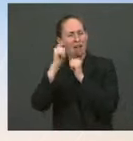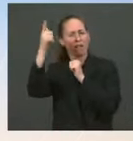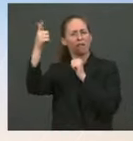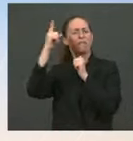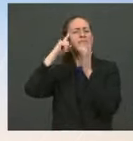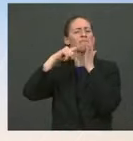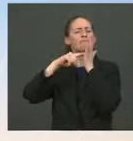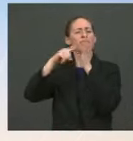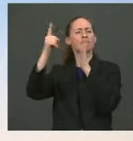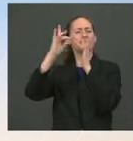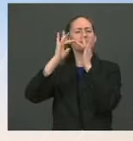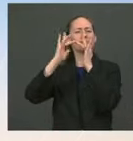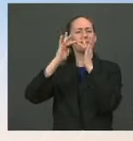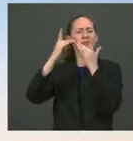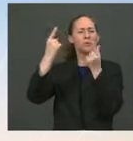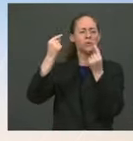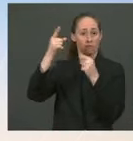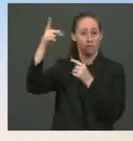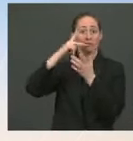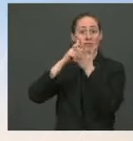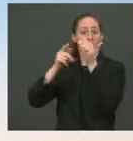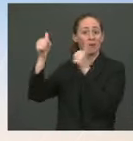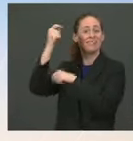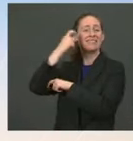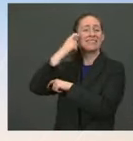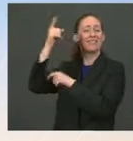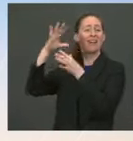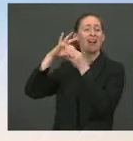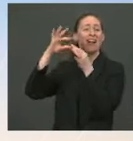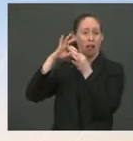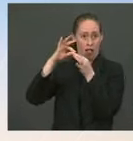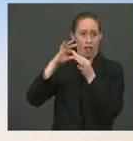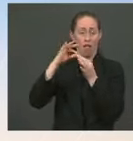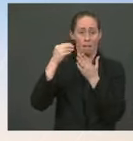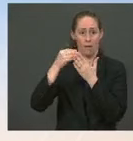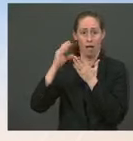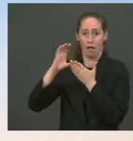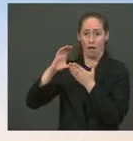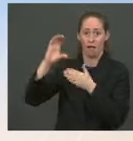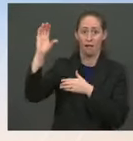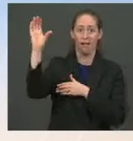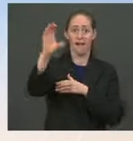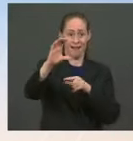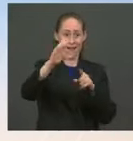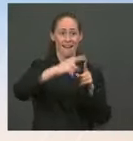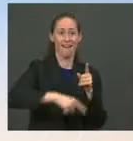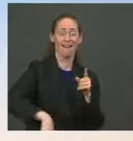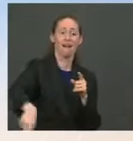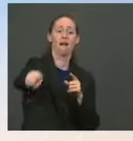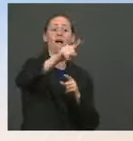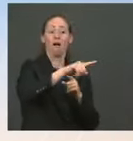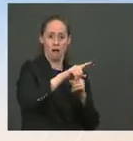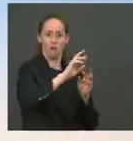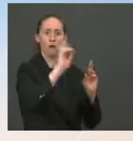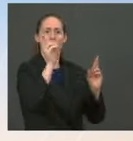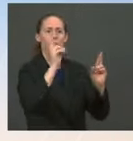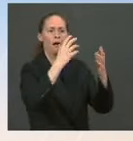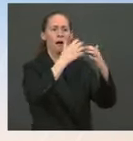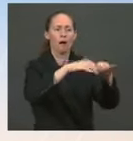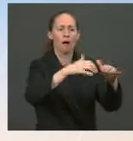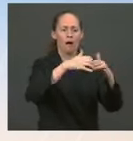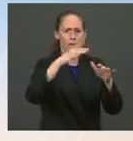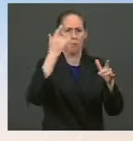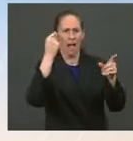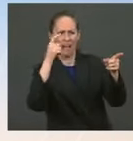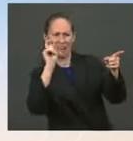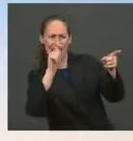very clear states are going to get a finite amount of money, they'll distribute it, the rest will be allocated based on need. For all the